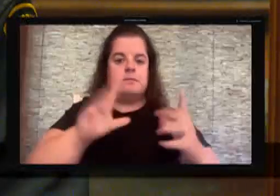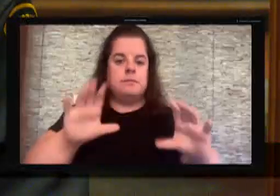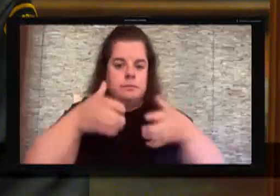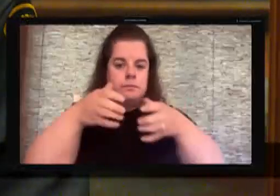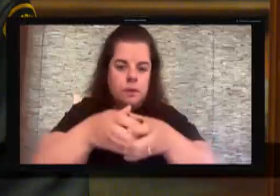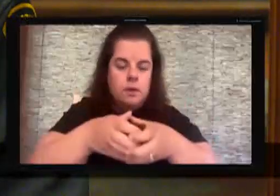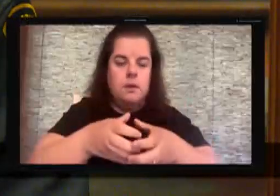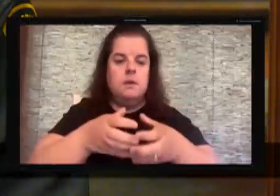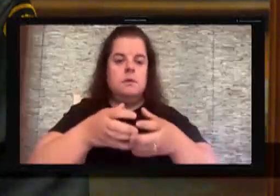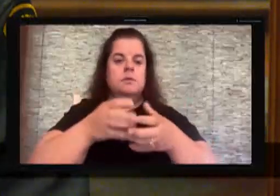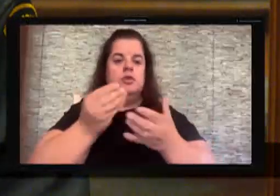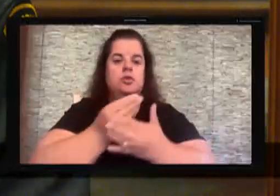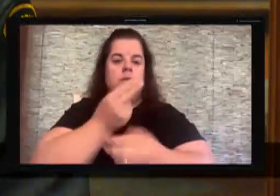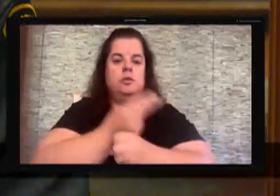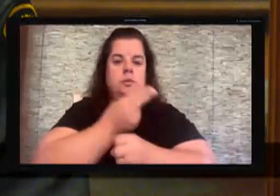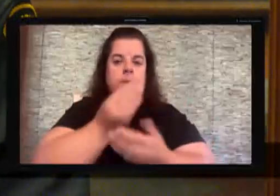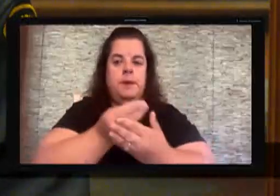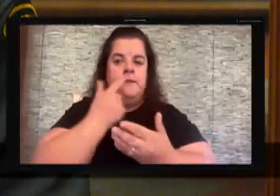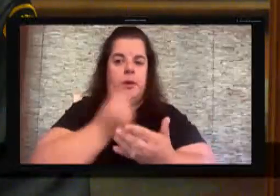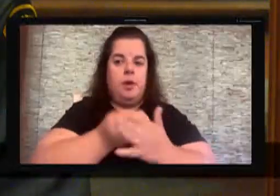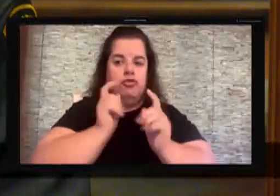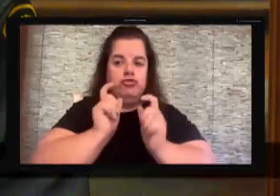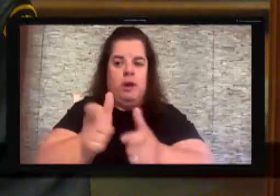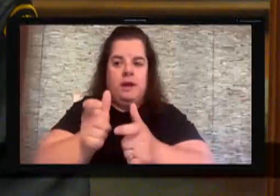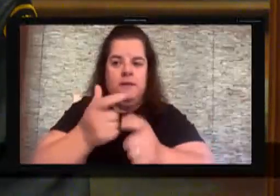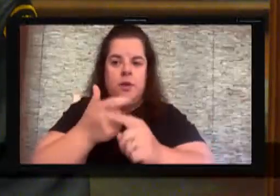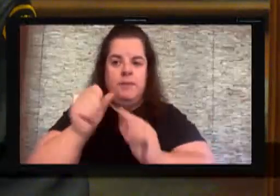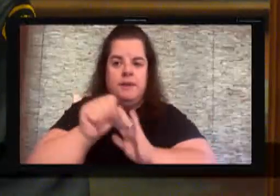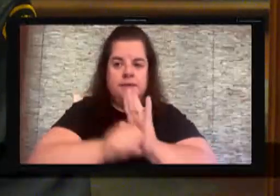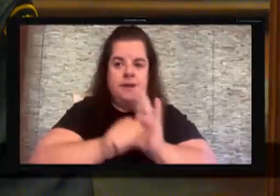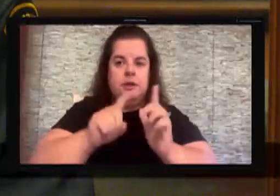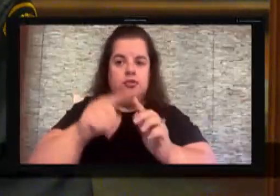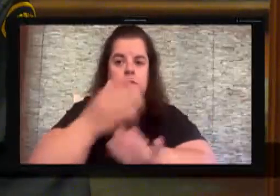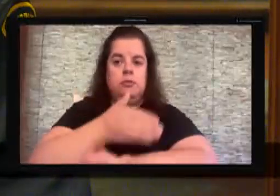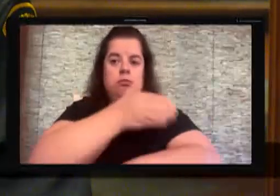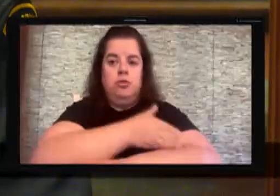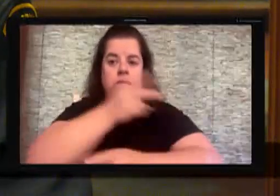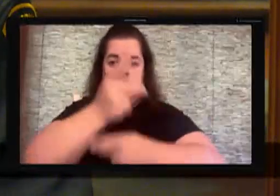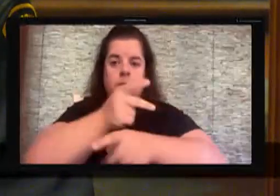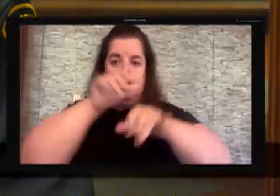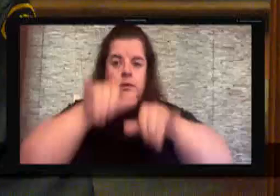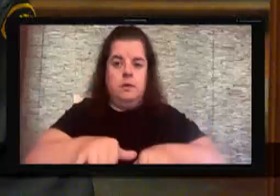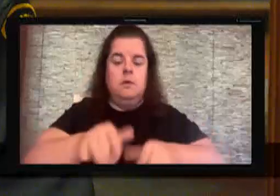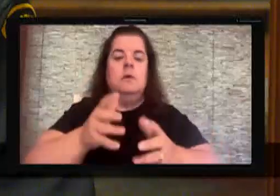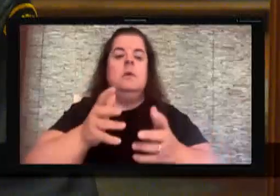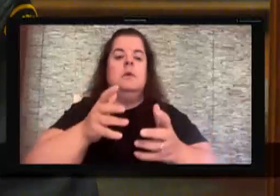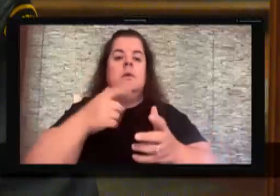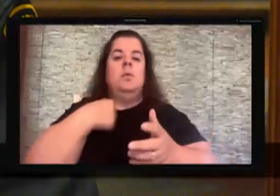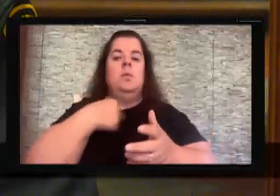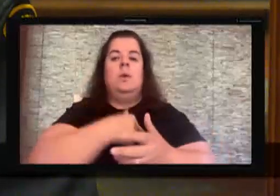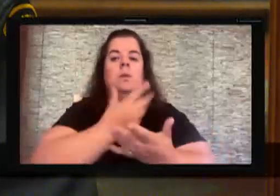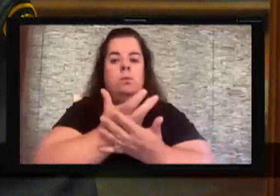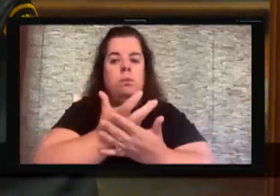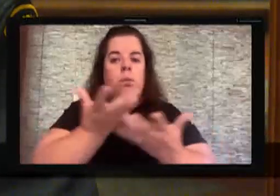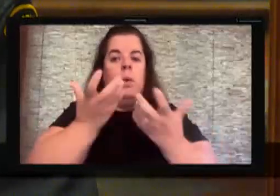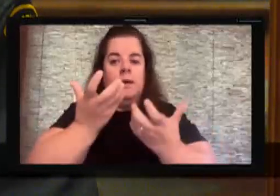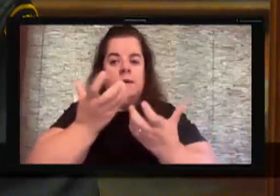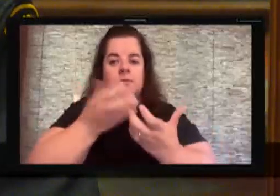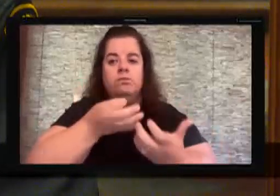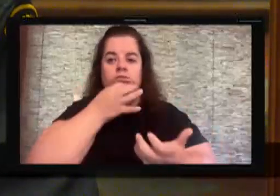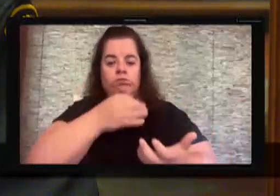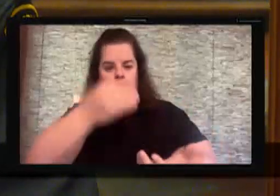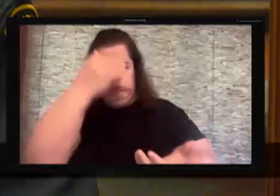using monies from a grant that we received from the state to improve retention. We sought to seek expertise out from a